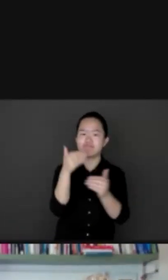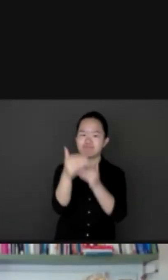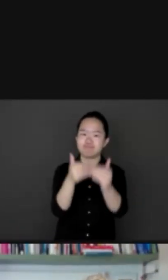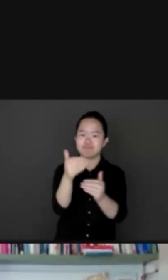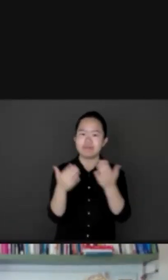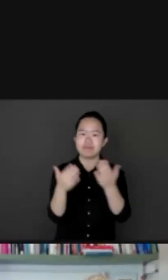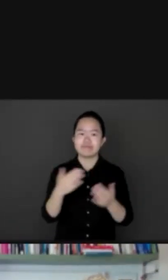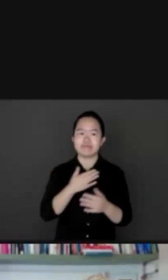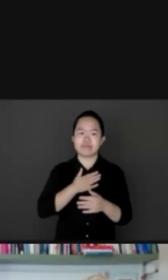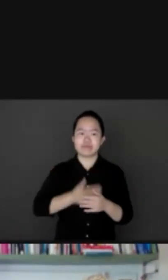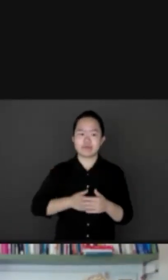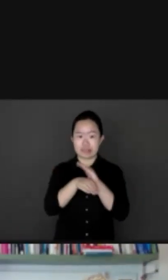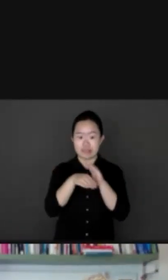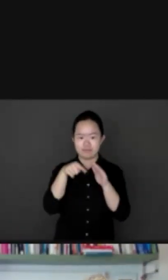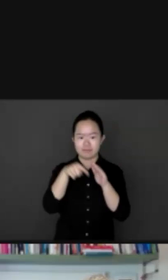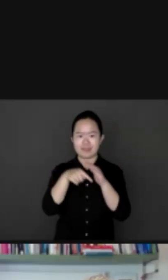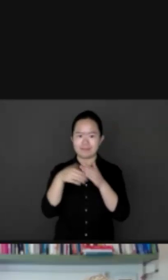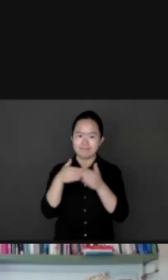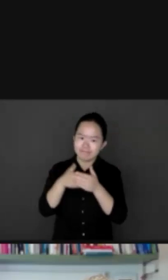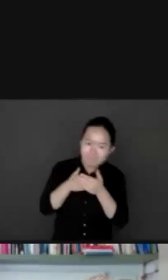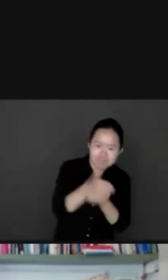Thank you. Thank you very much, Daniele.